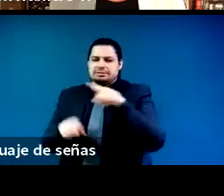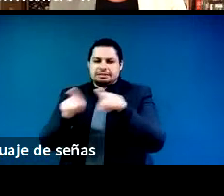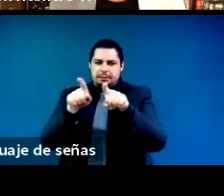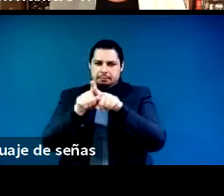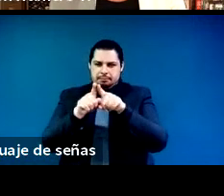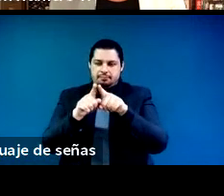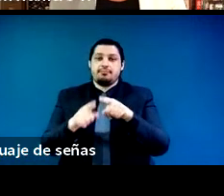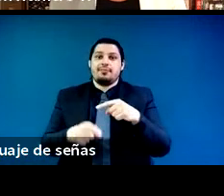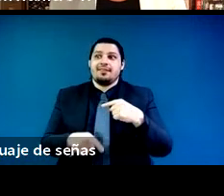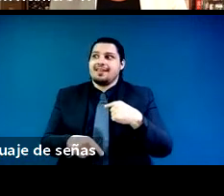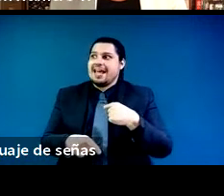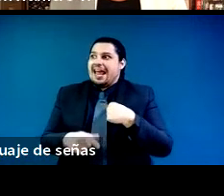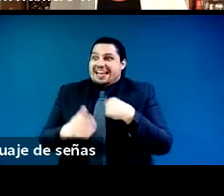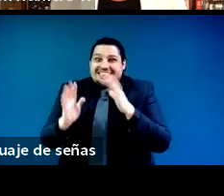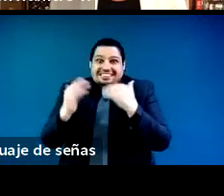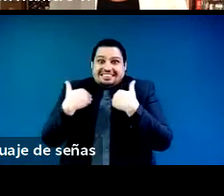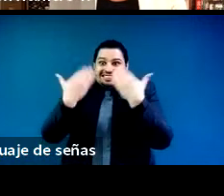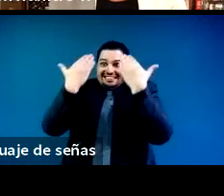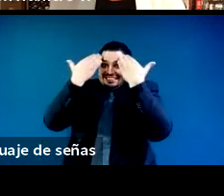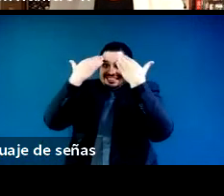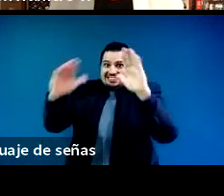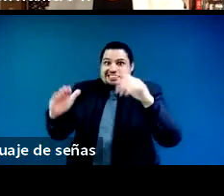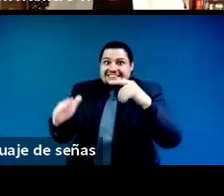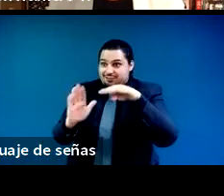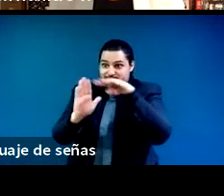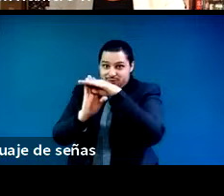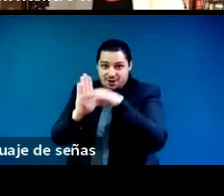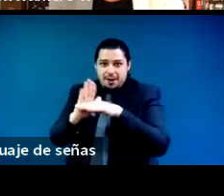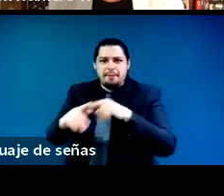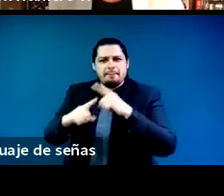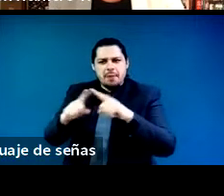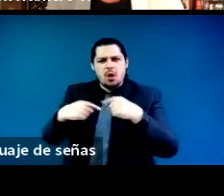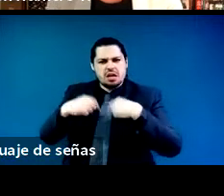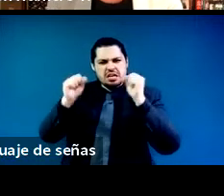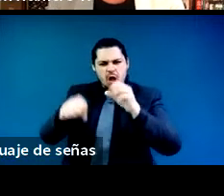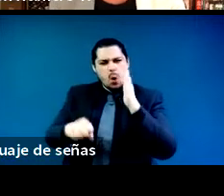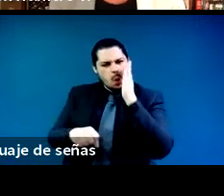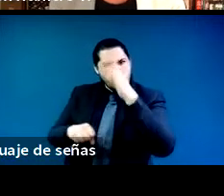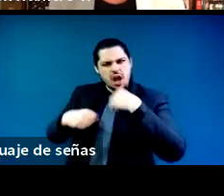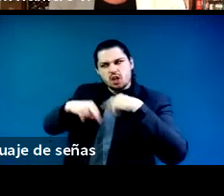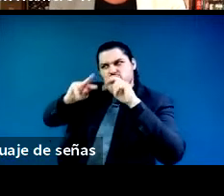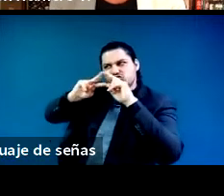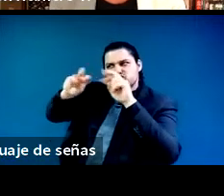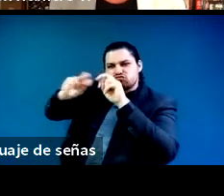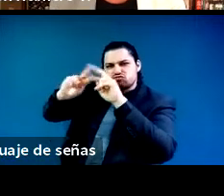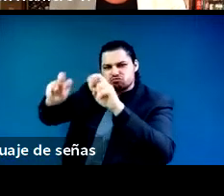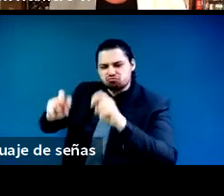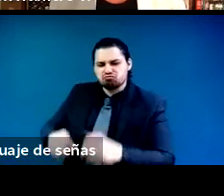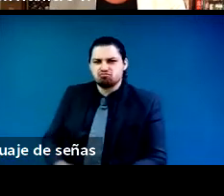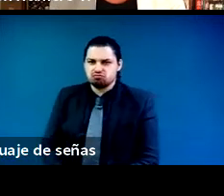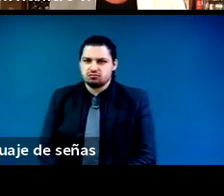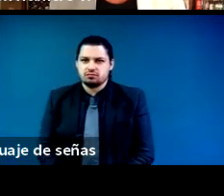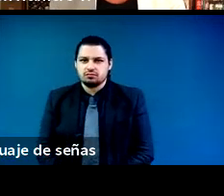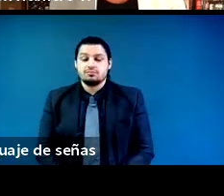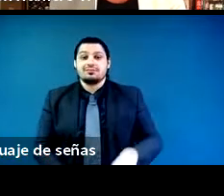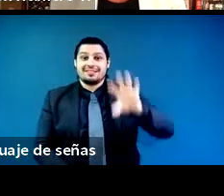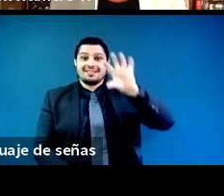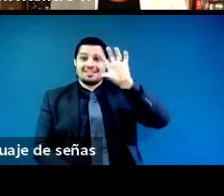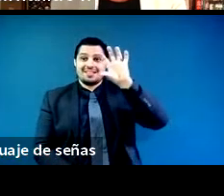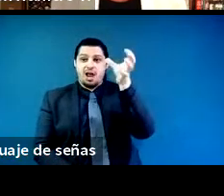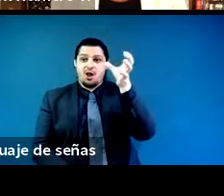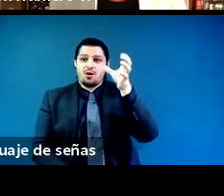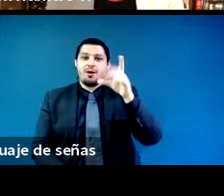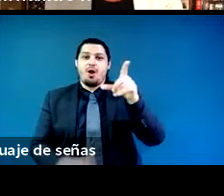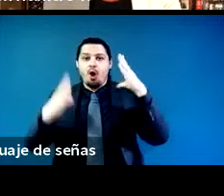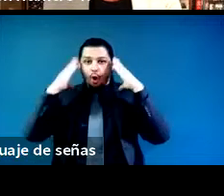programs. So if anyone knows, please answer, but maybe Sarah or Edmund knows something about this. By his reaction, I could tell that he might be